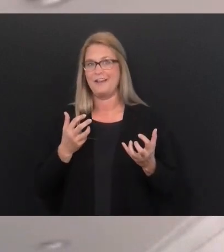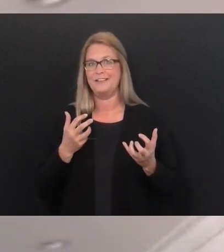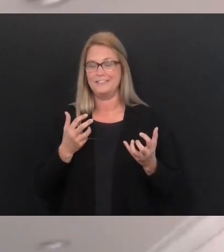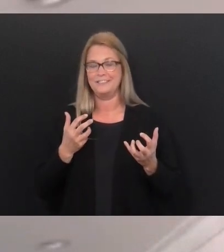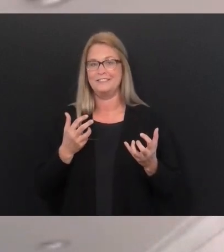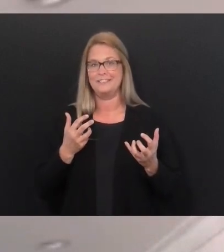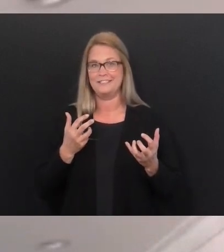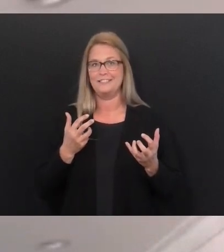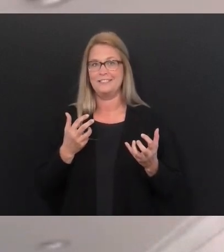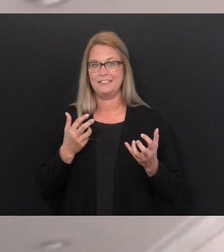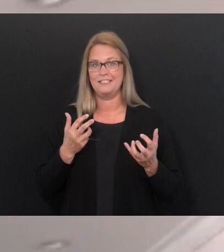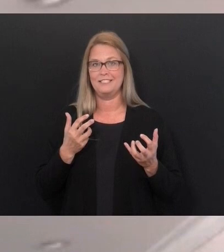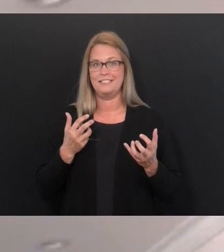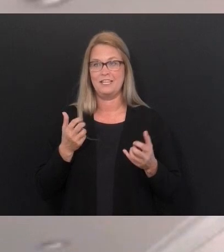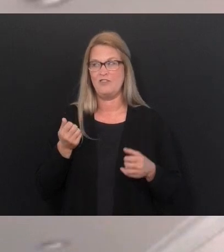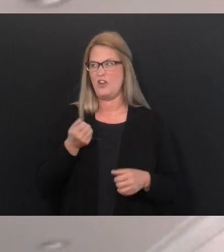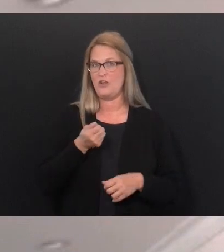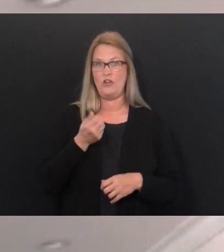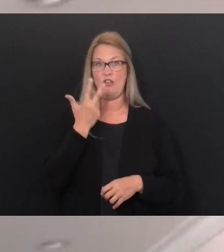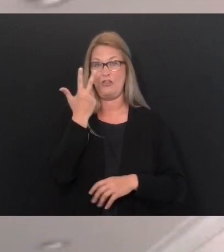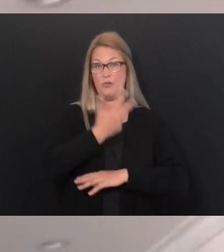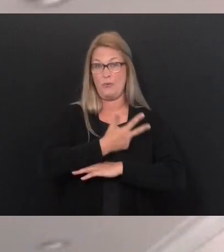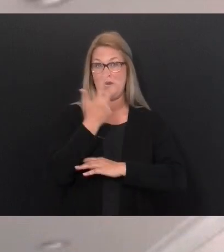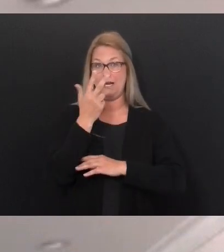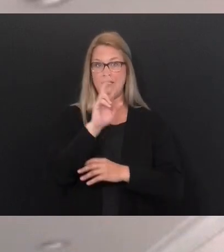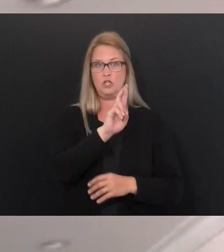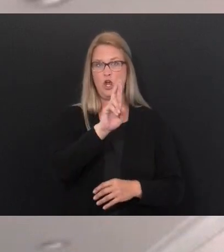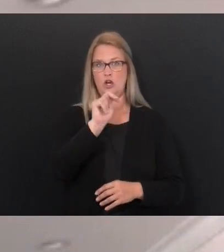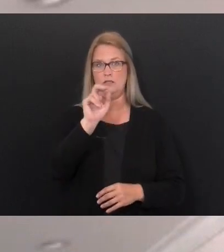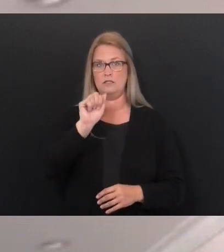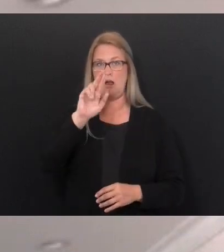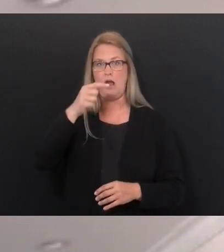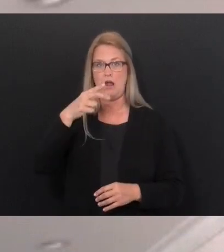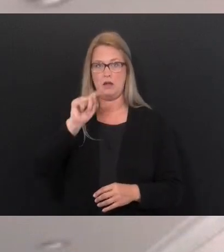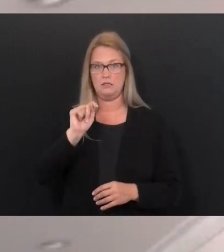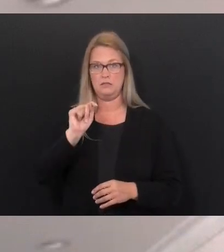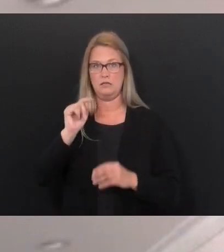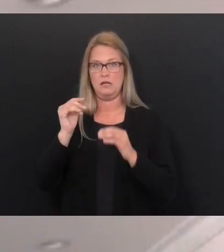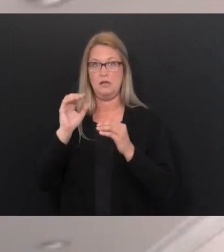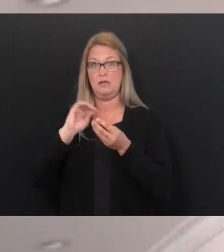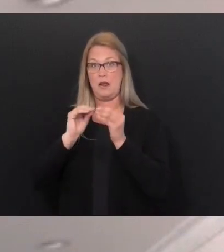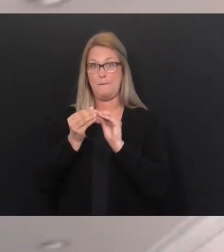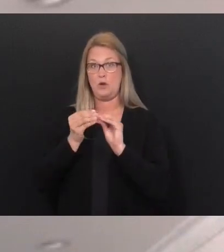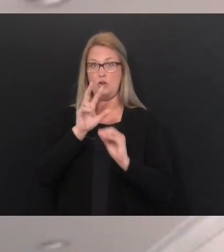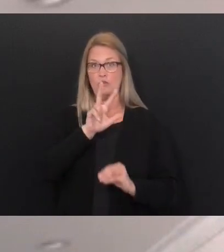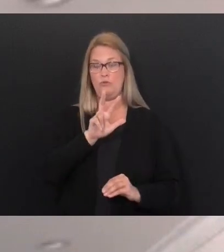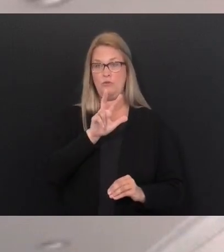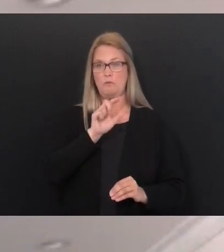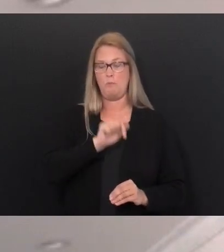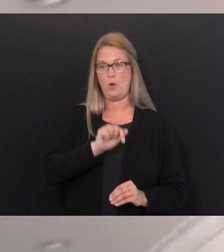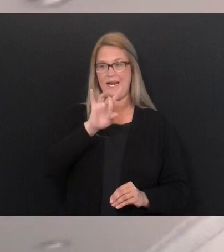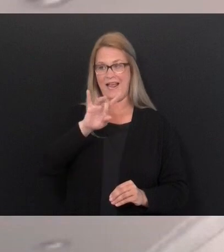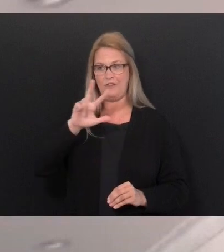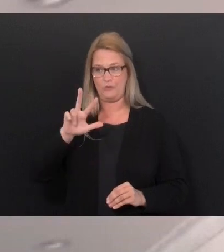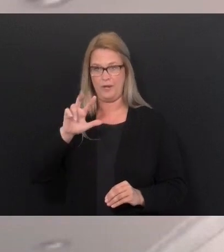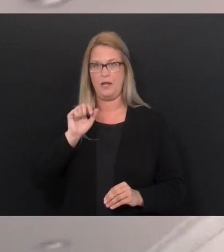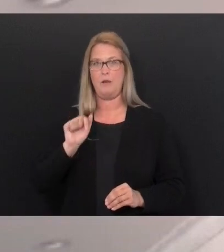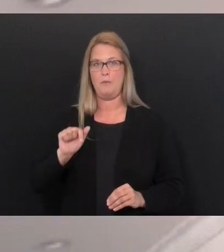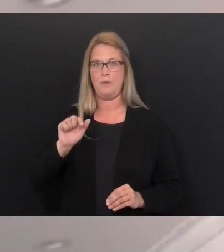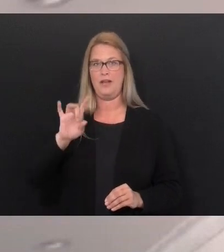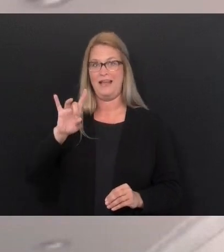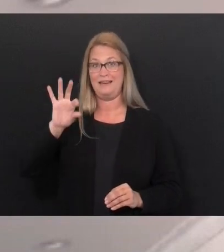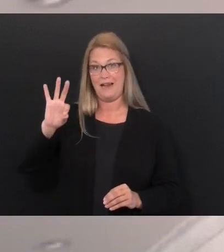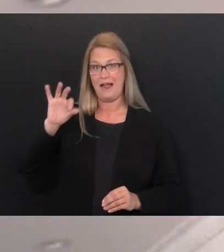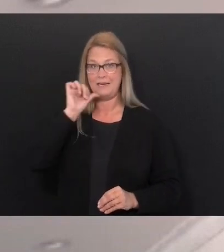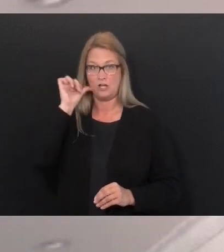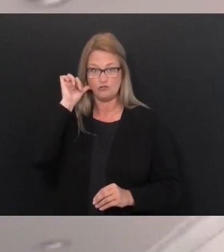you that over the last 3 days, our R0 level has been 0.83, 0.83, and yesterday